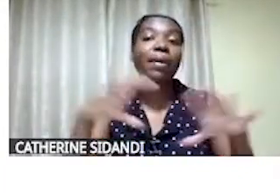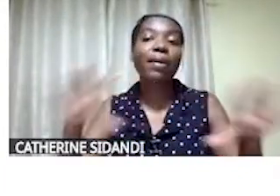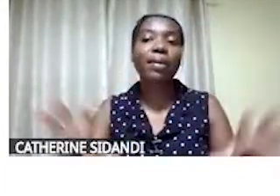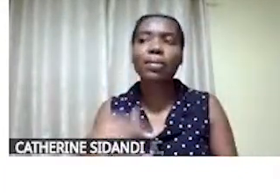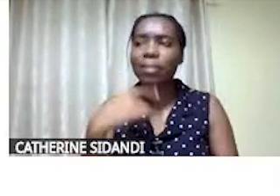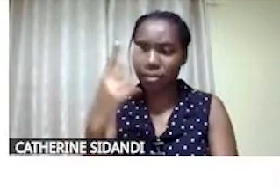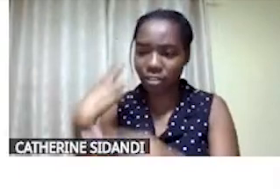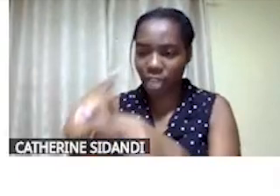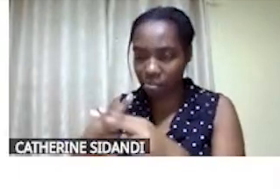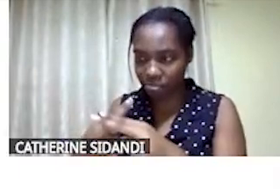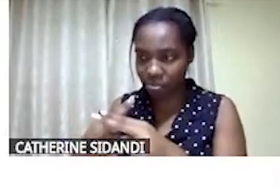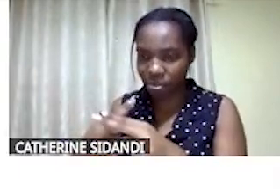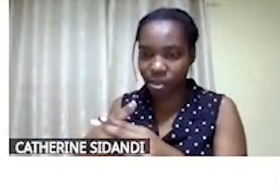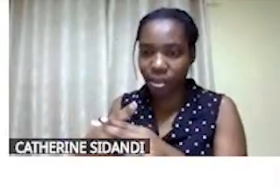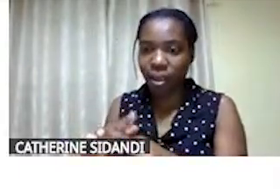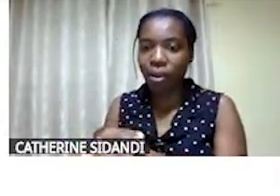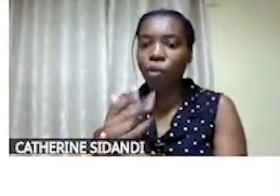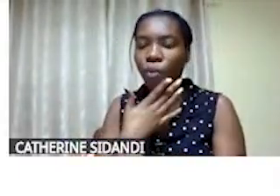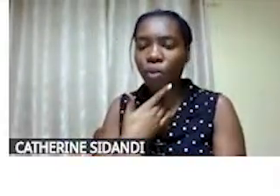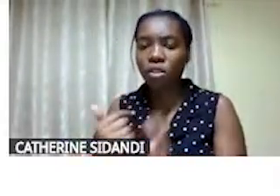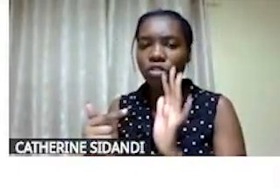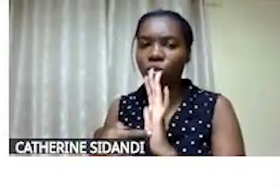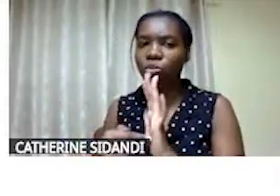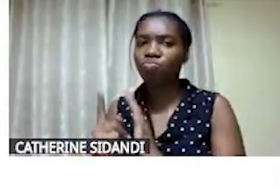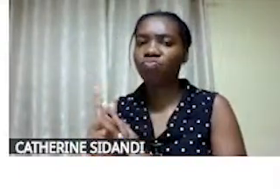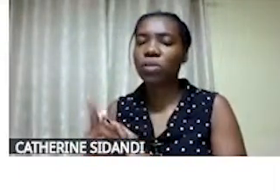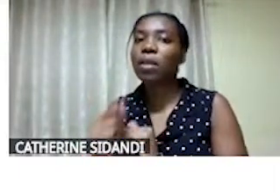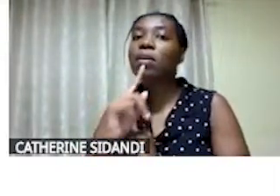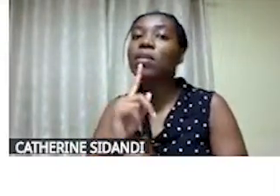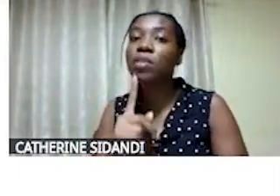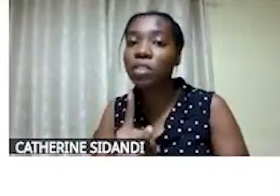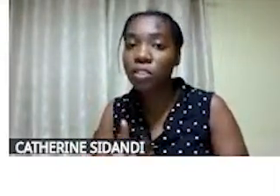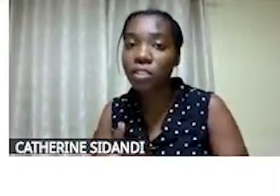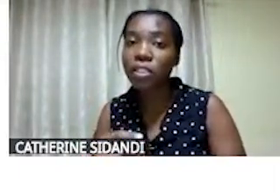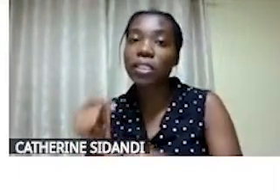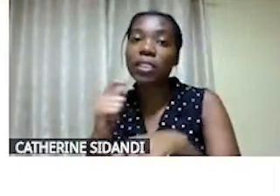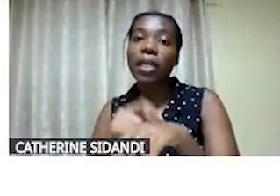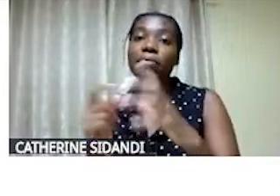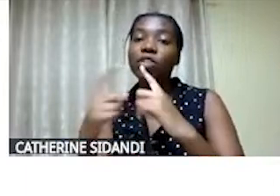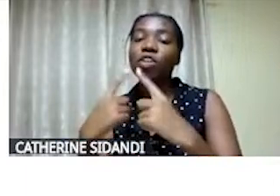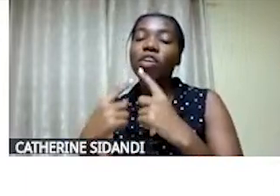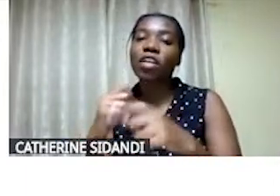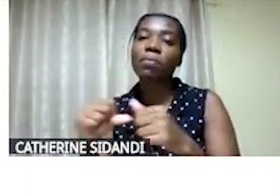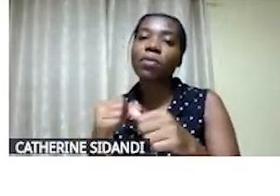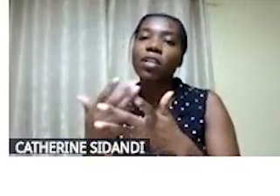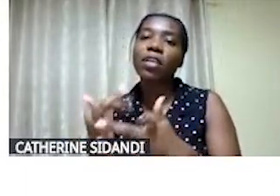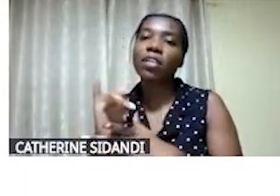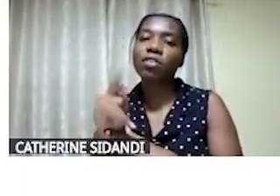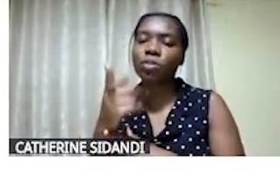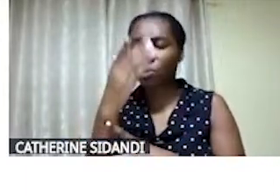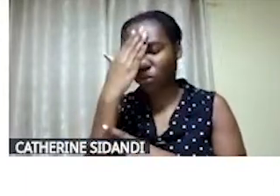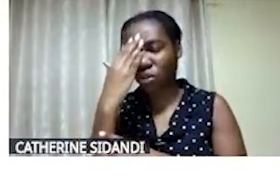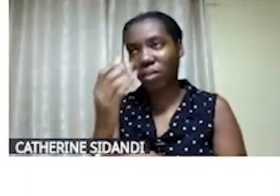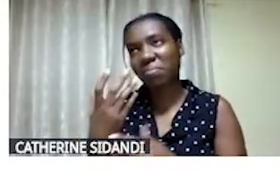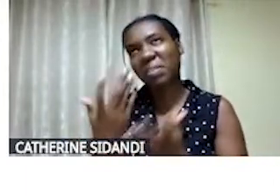yeah, that they could refer them to. So they know when they're speaking about a certain product, they're giving, perhaps, say, for example, they named